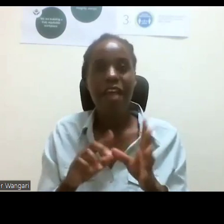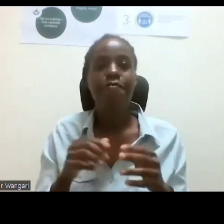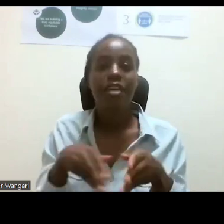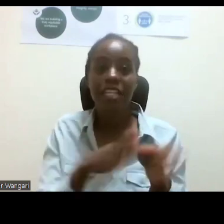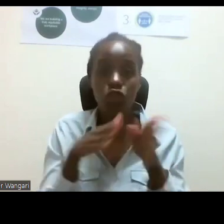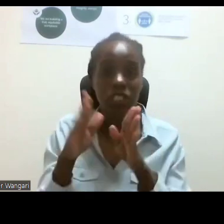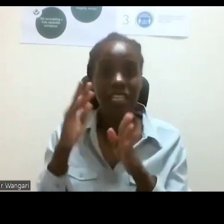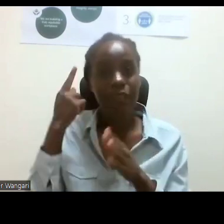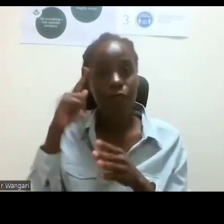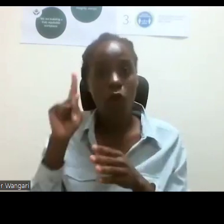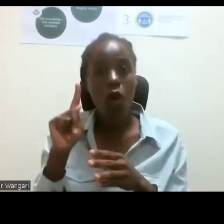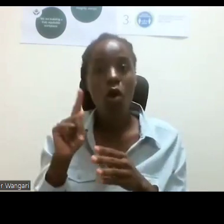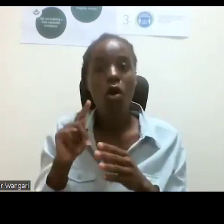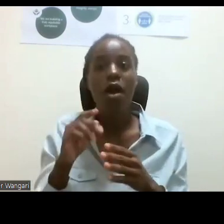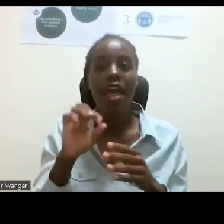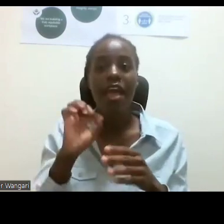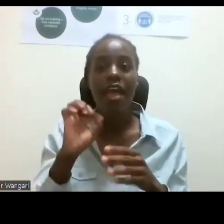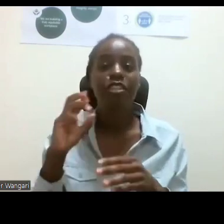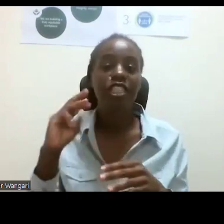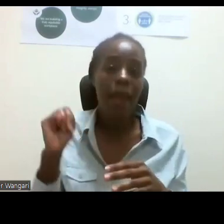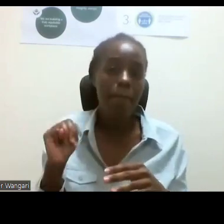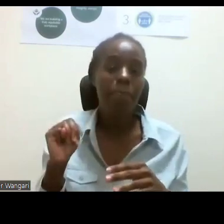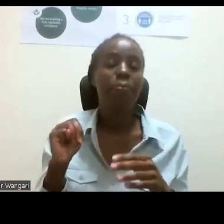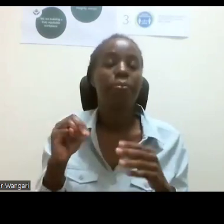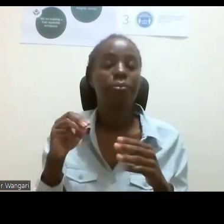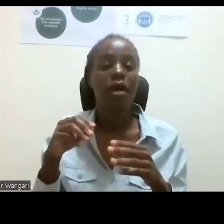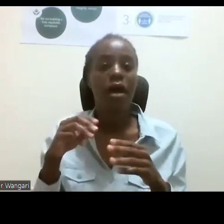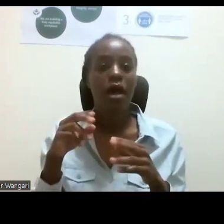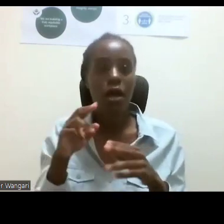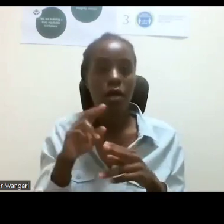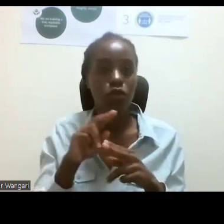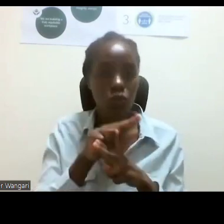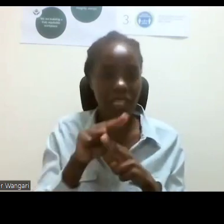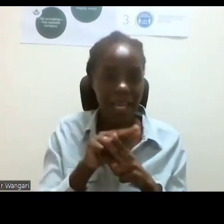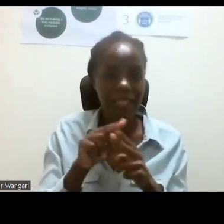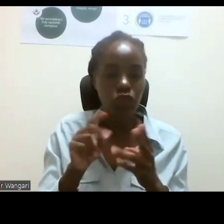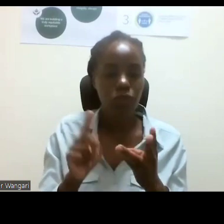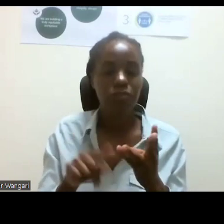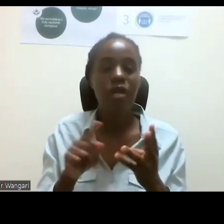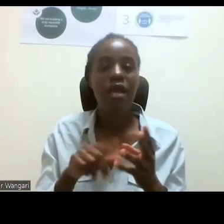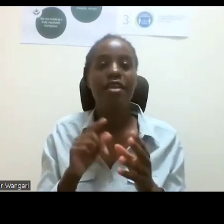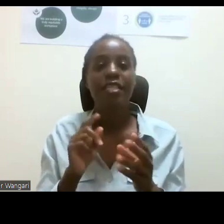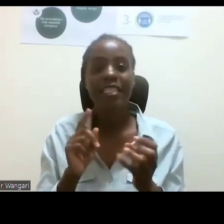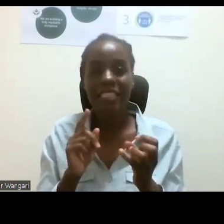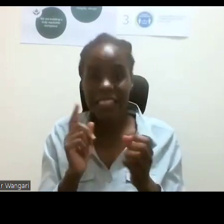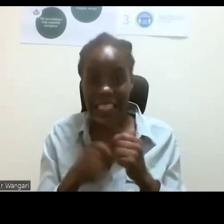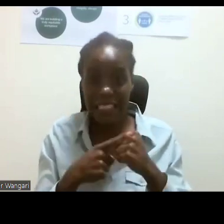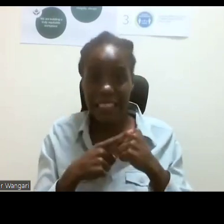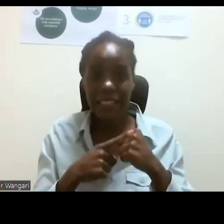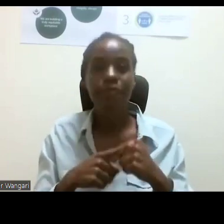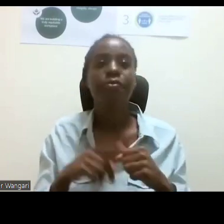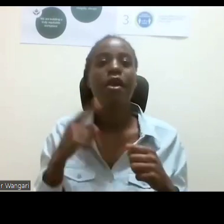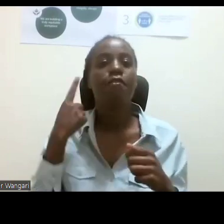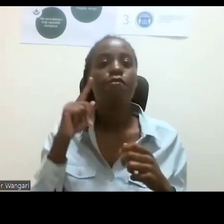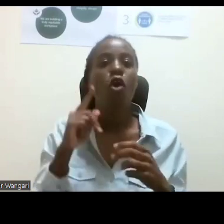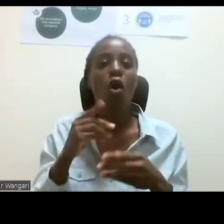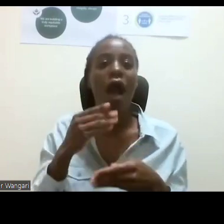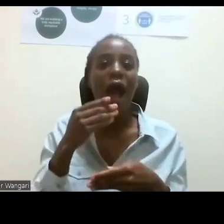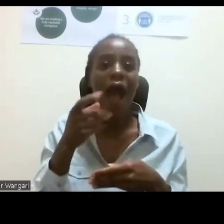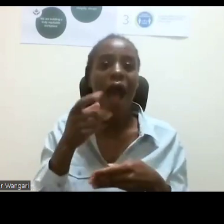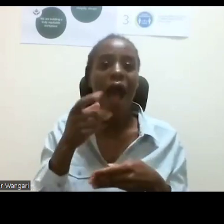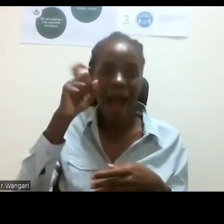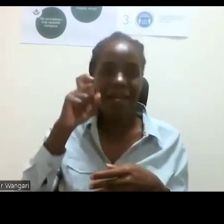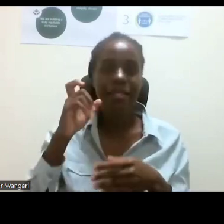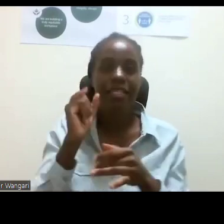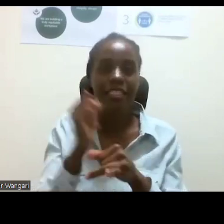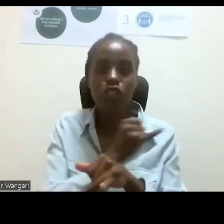elimination. To strengthen evidence-based decision-making for FGM prevention and response. To enhance institutional capacity and effectiveness